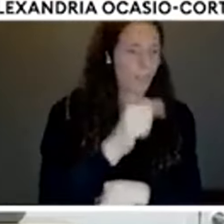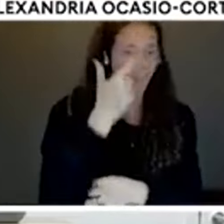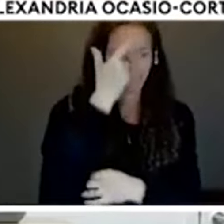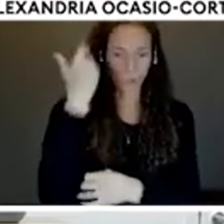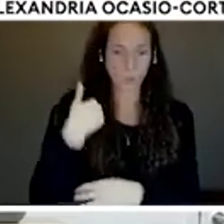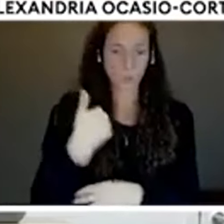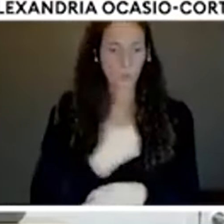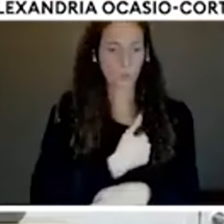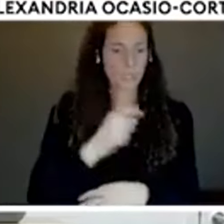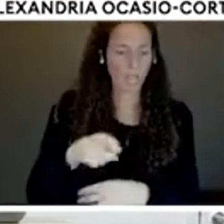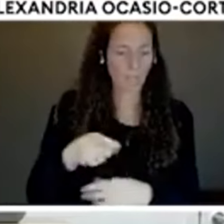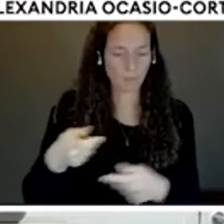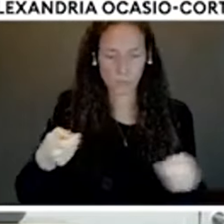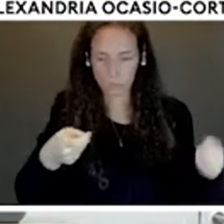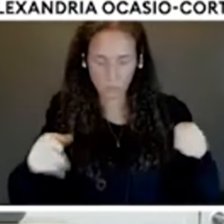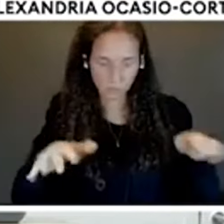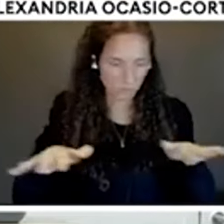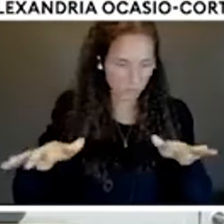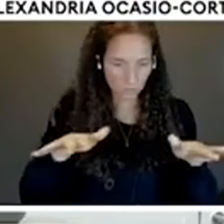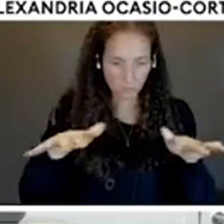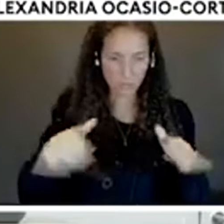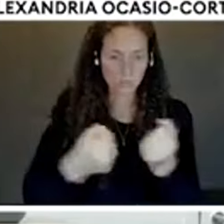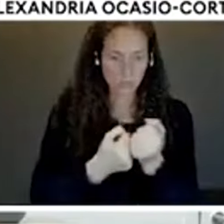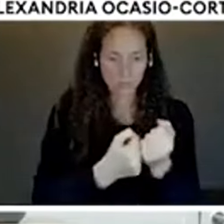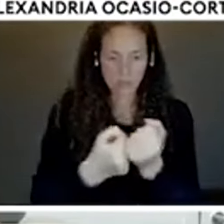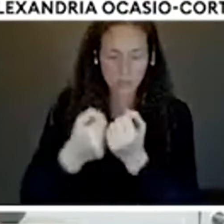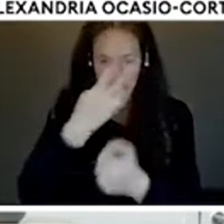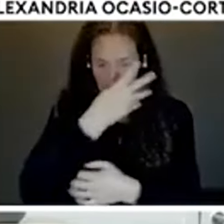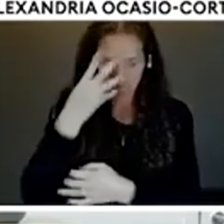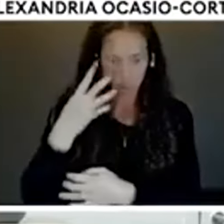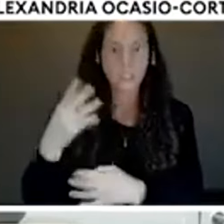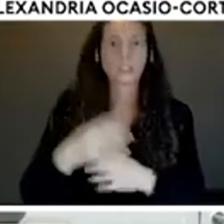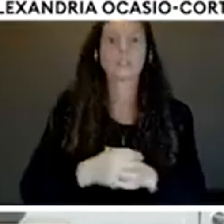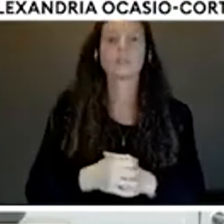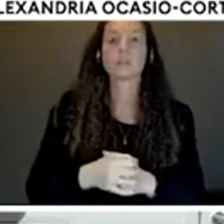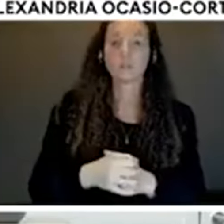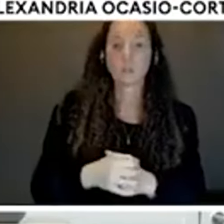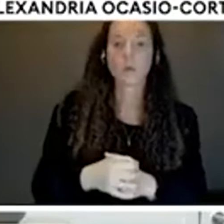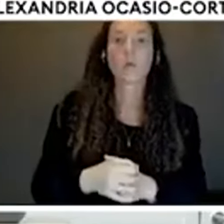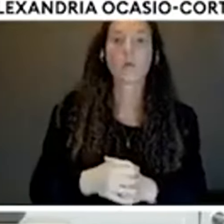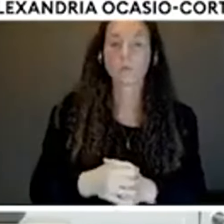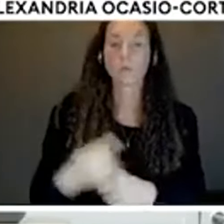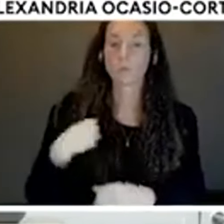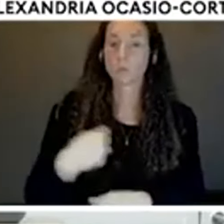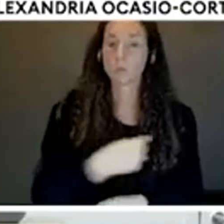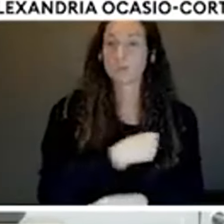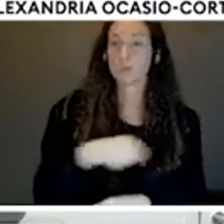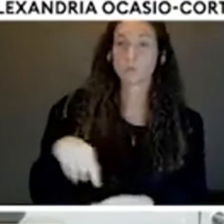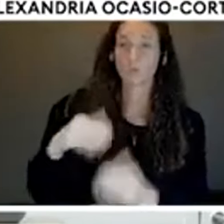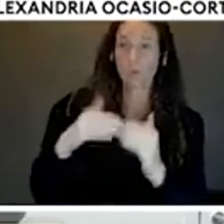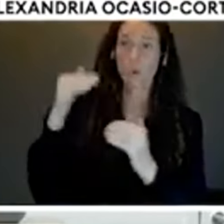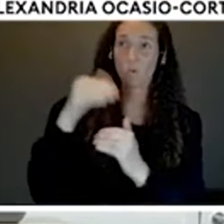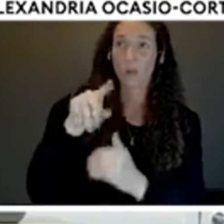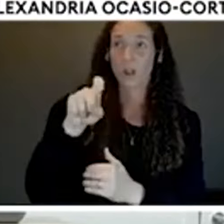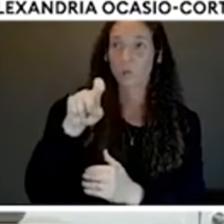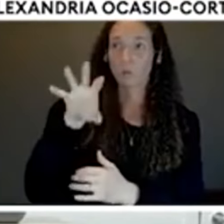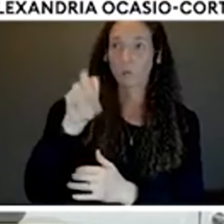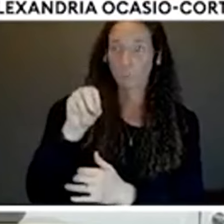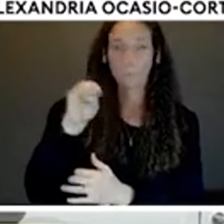in over $145 million from the federal government to help contribute to that pot. But I think